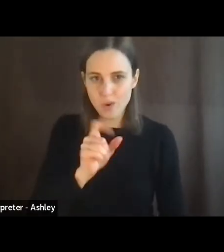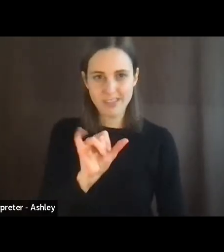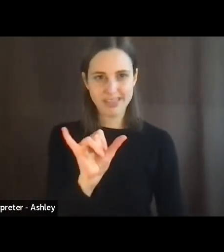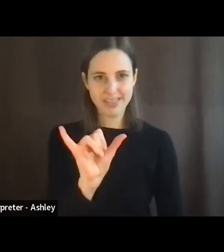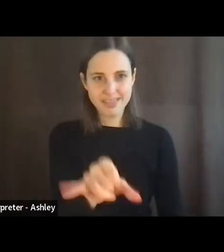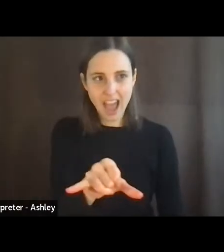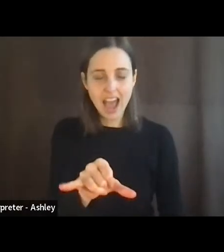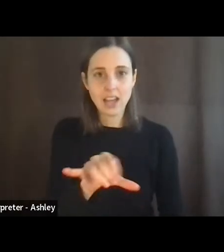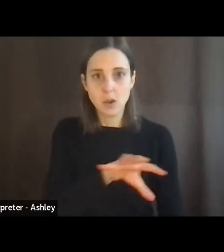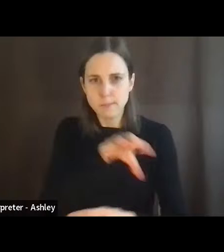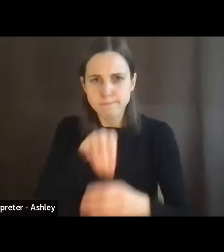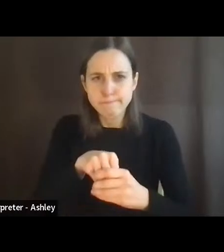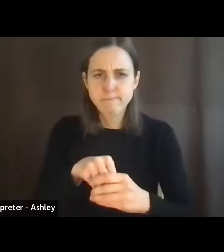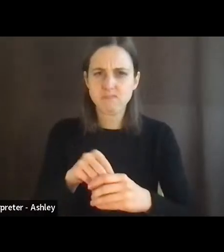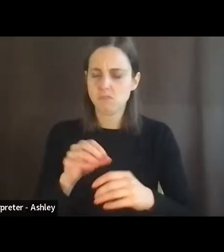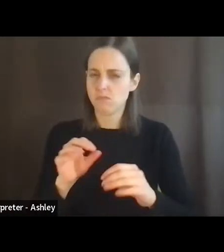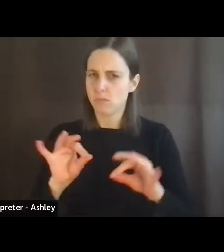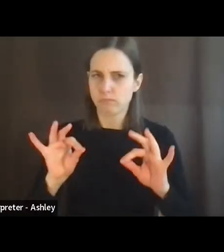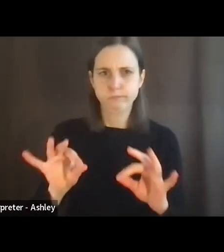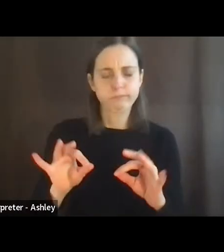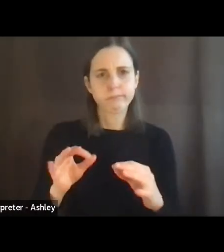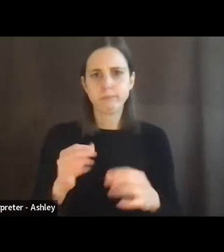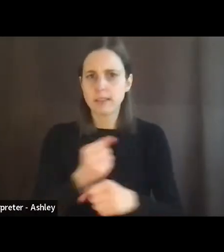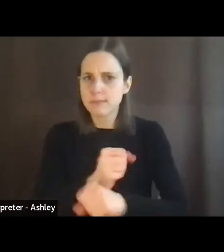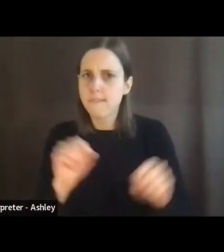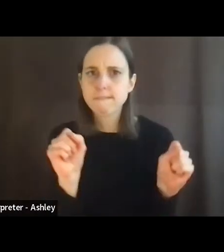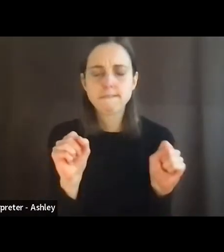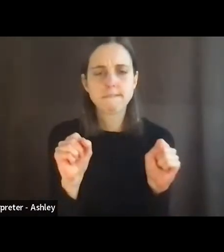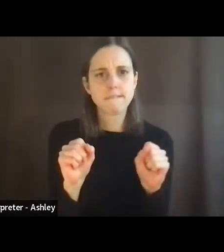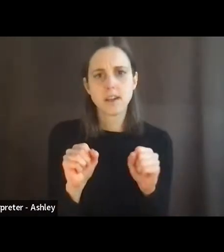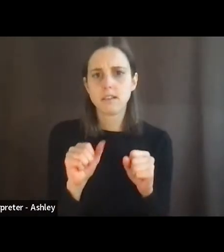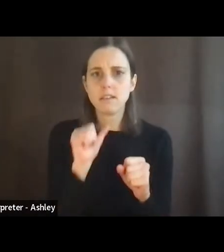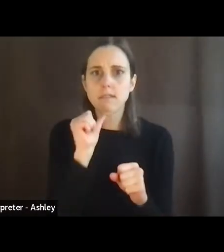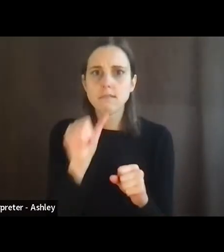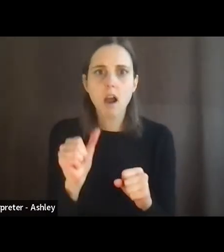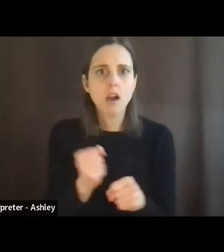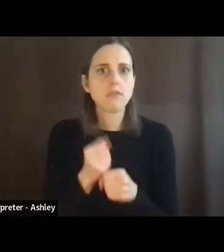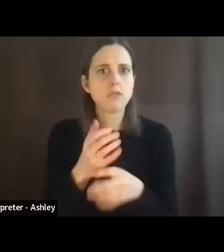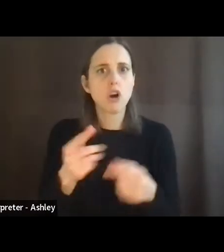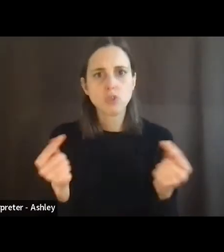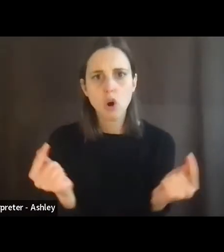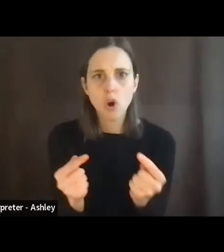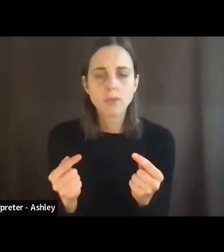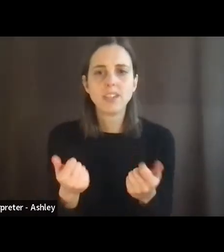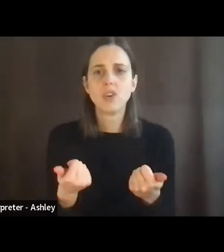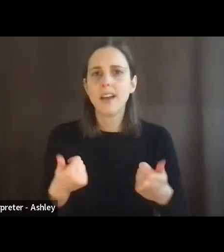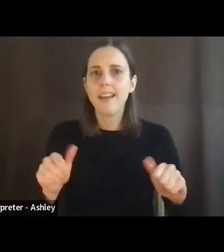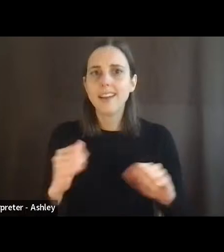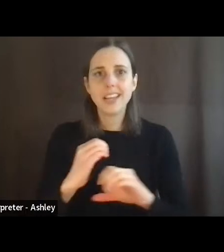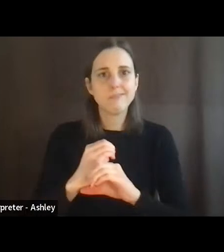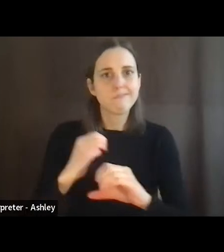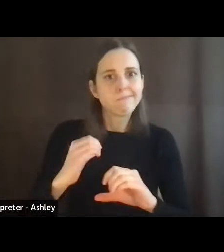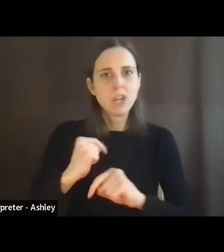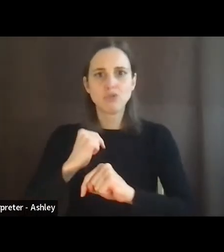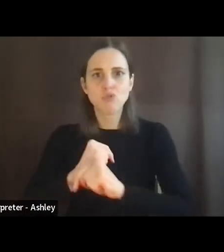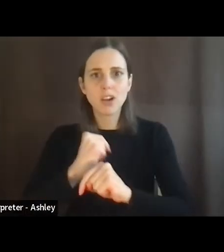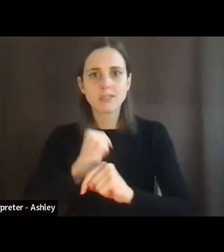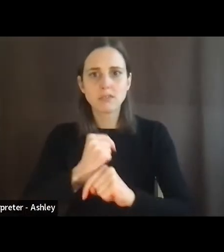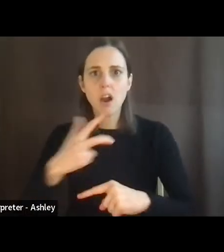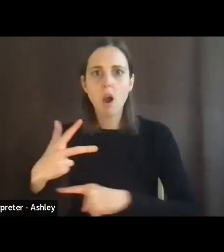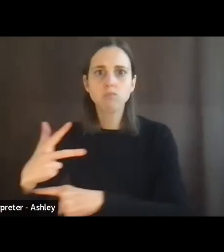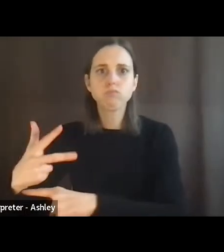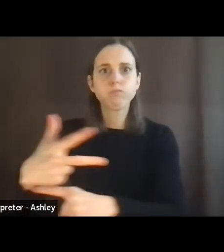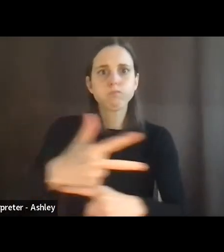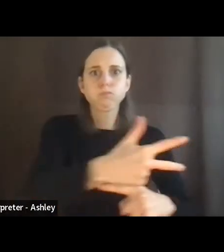asking freight traffic to utilize them, that freight traffic will not have an issue crossing through